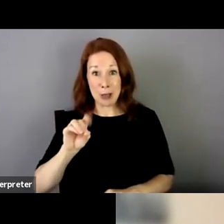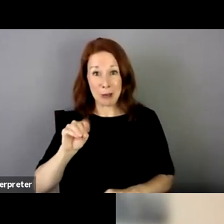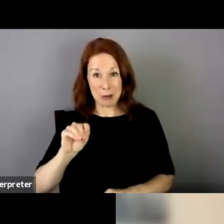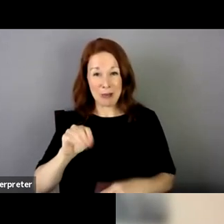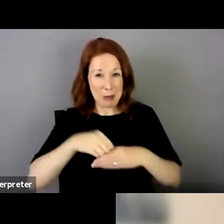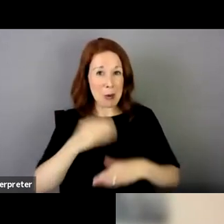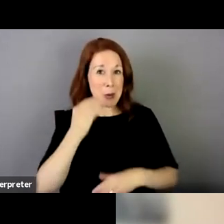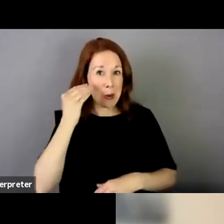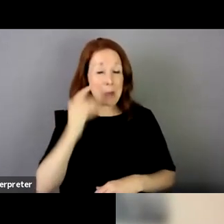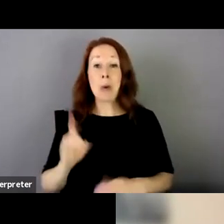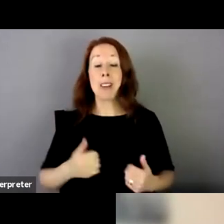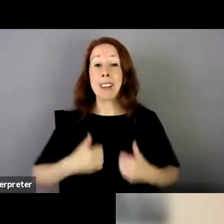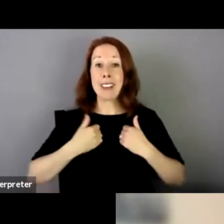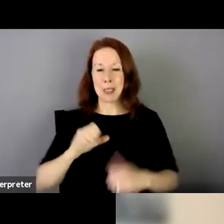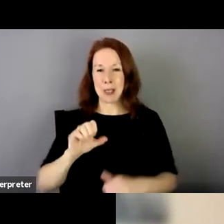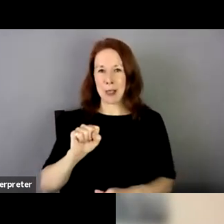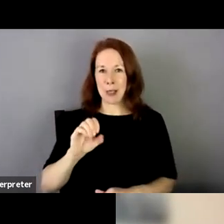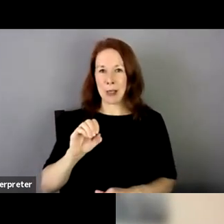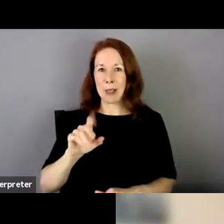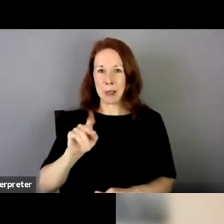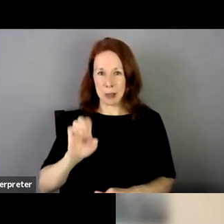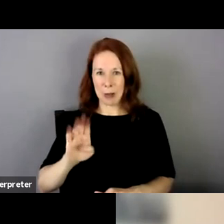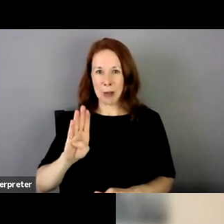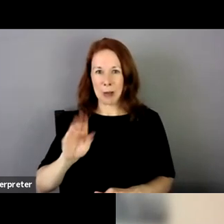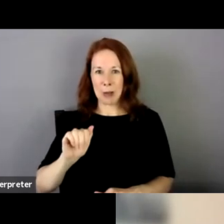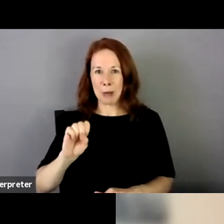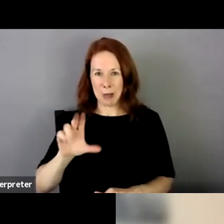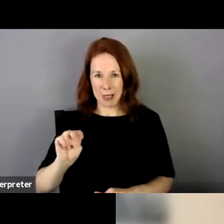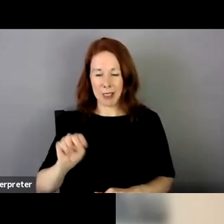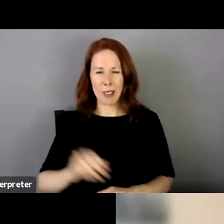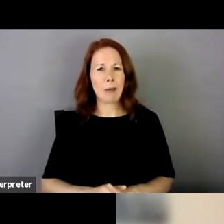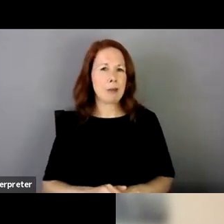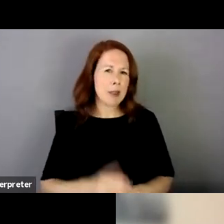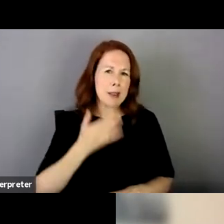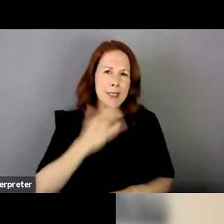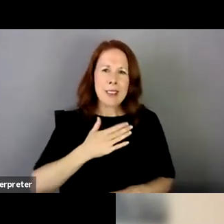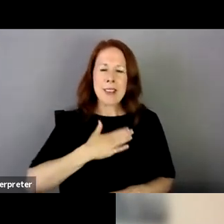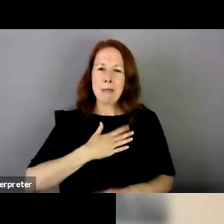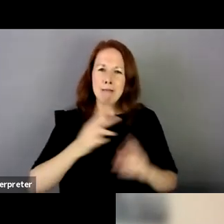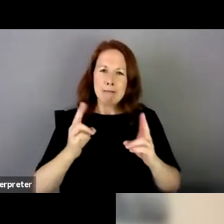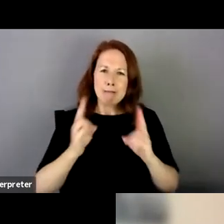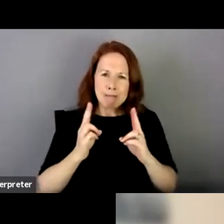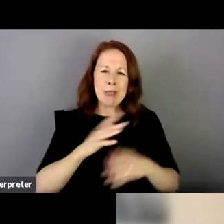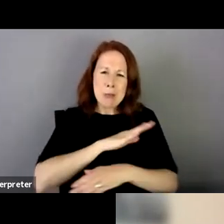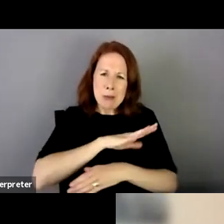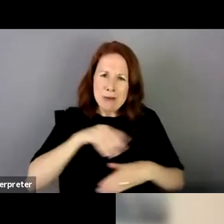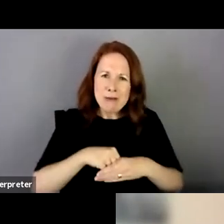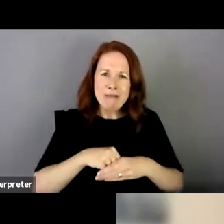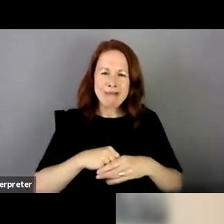the Souk Basin. And it is such a privilege to be invited to share